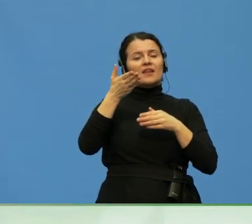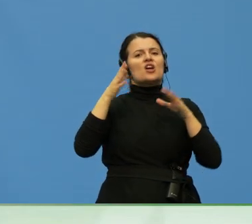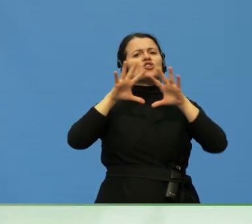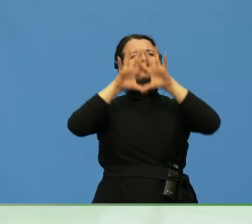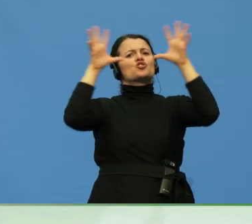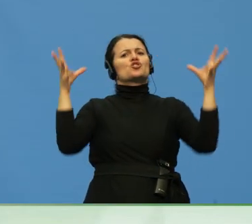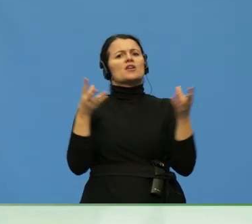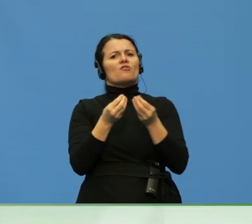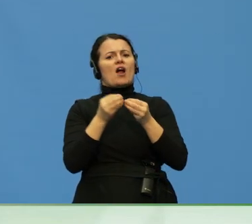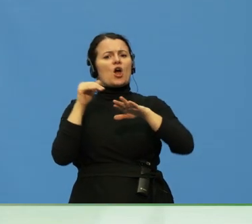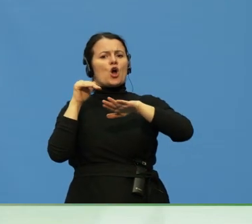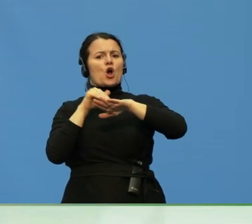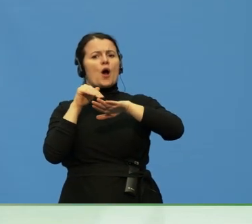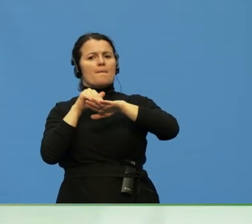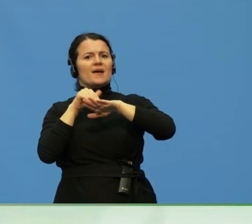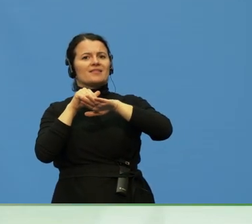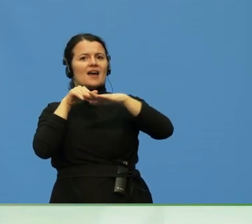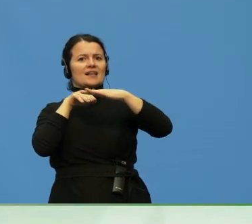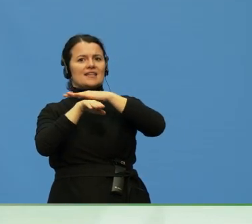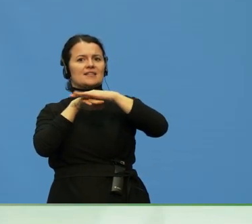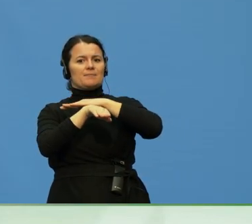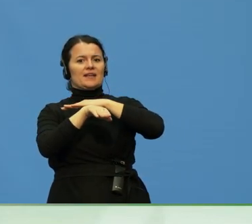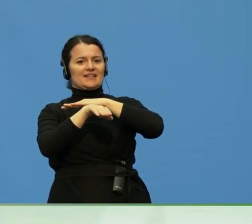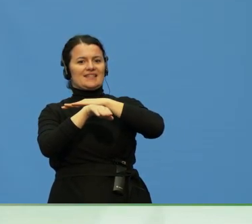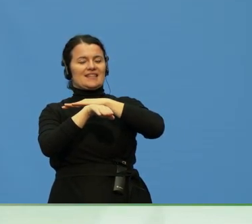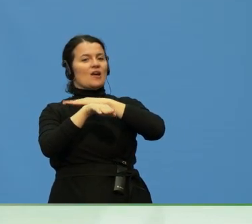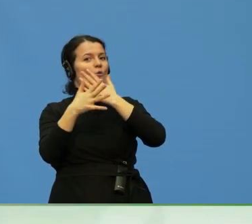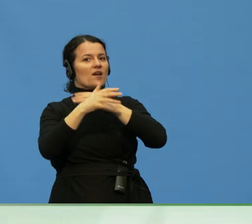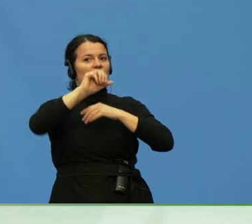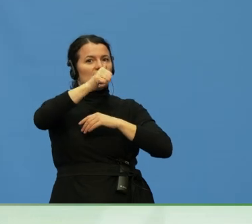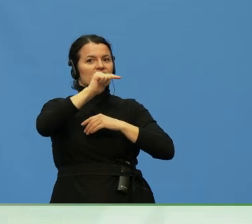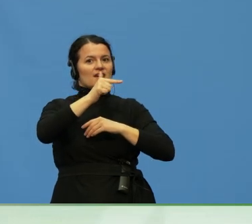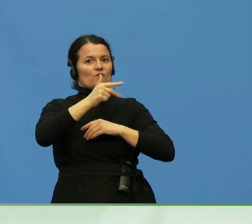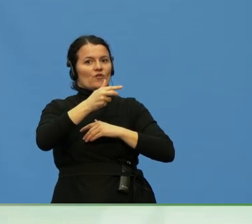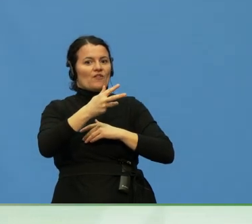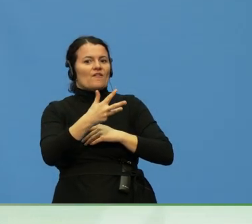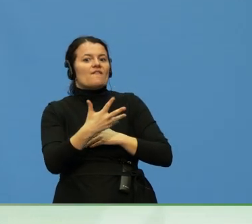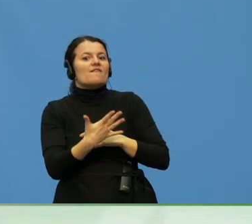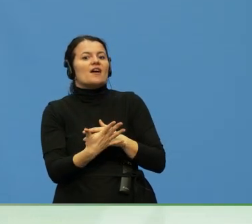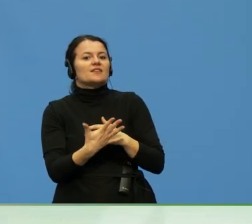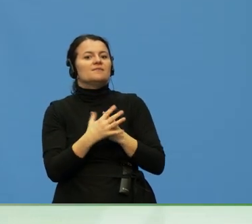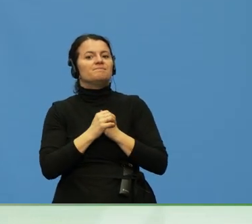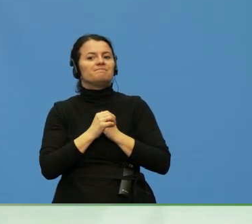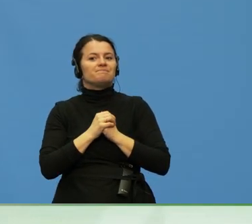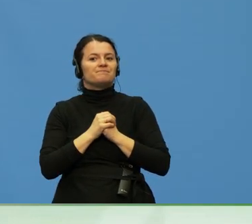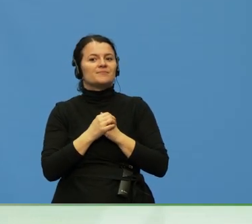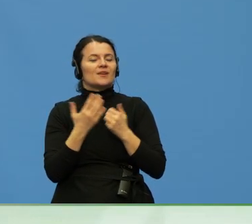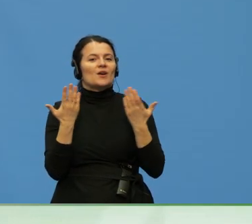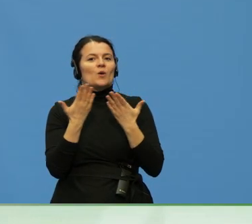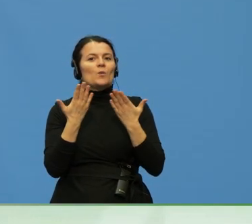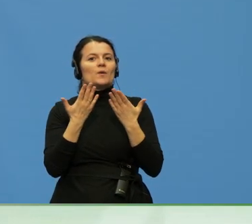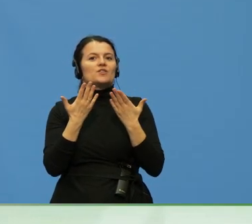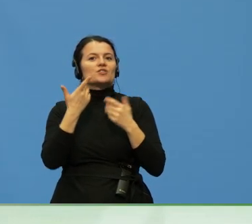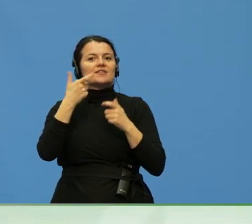comment? Was it the first, the last, the fourth, the fifth? Who remembers?